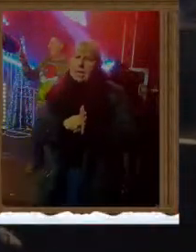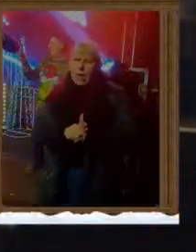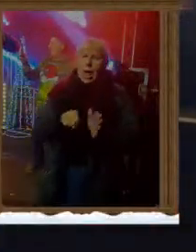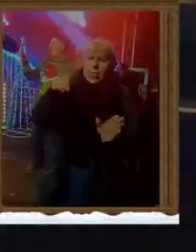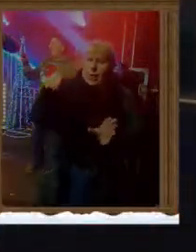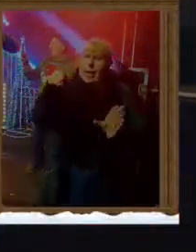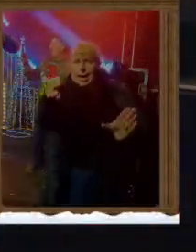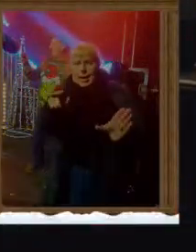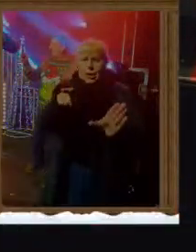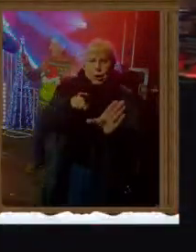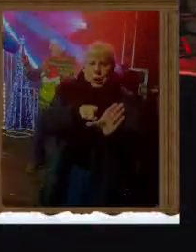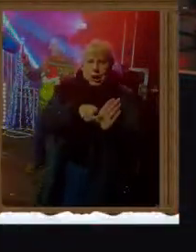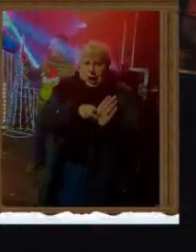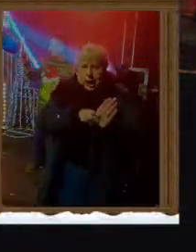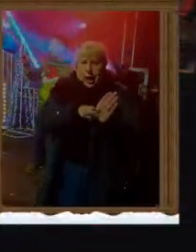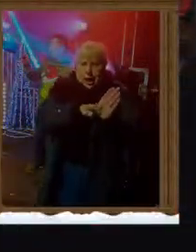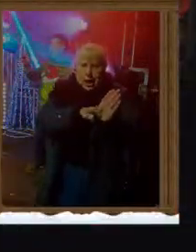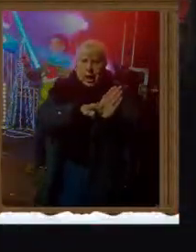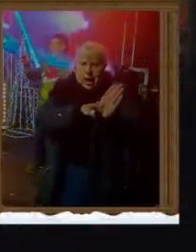Christmas this